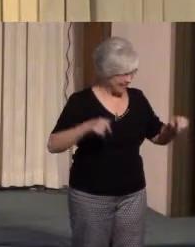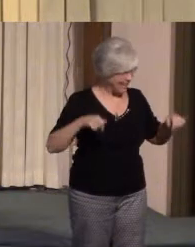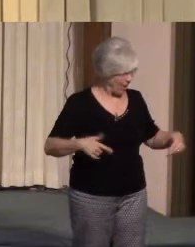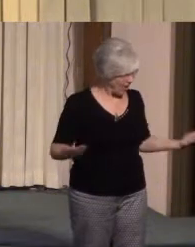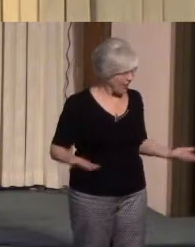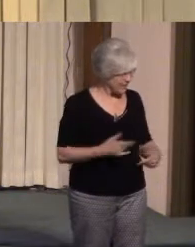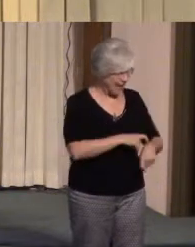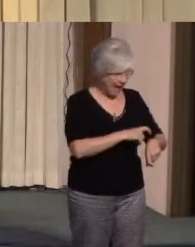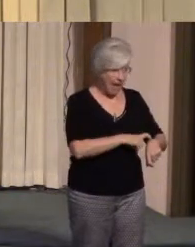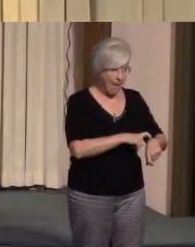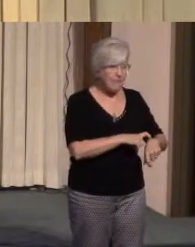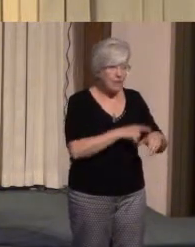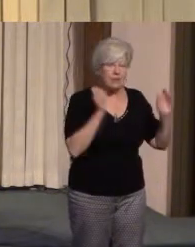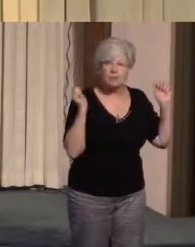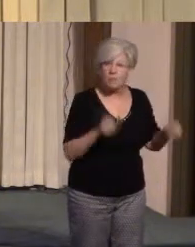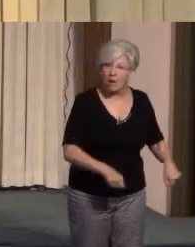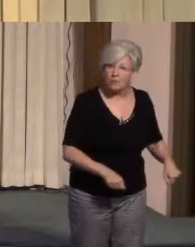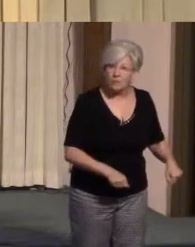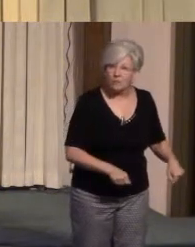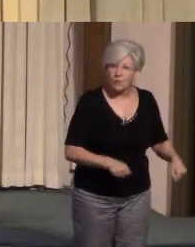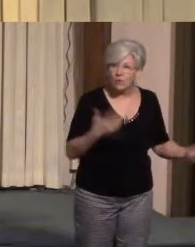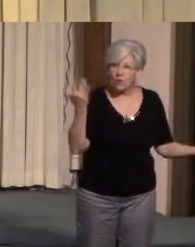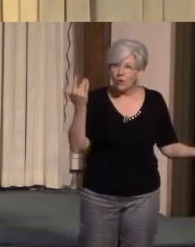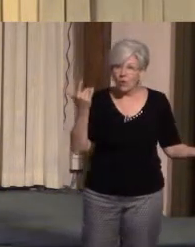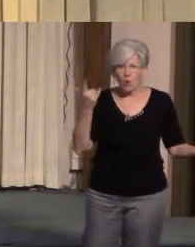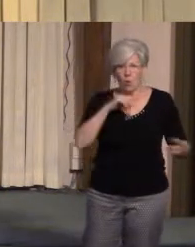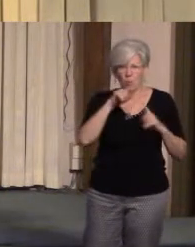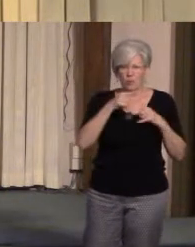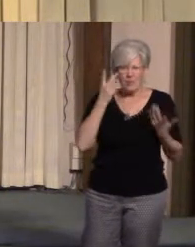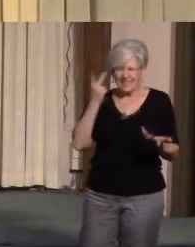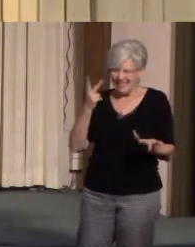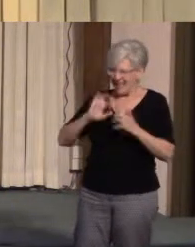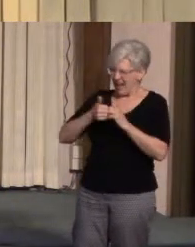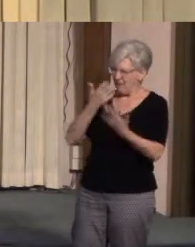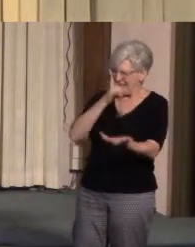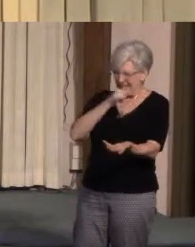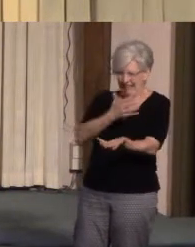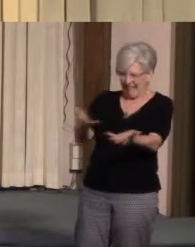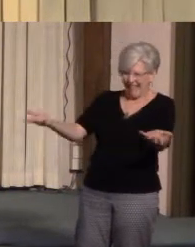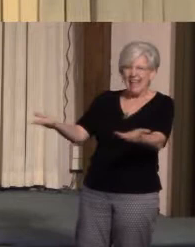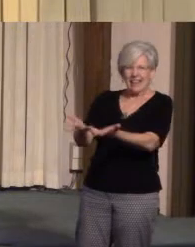is, we're onto something, right?